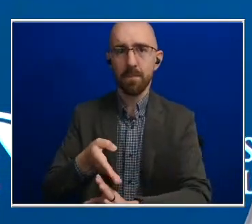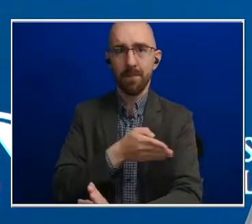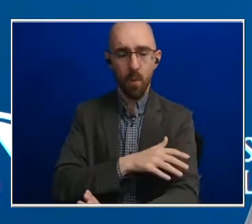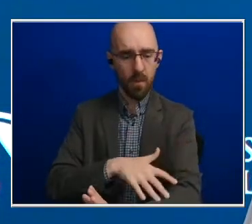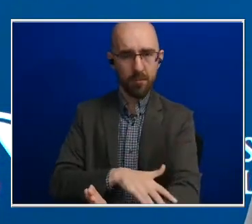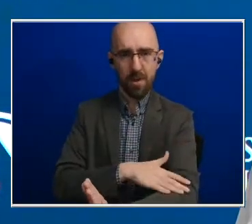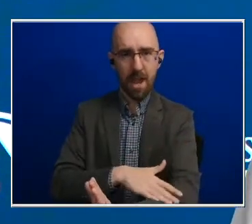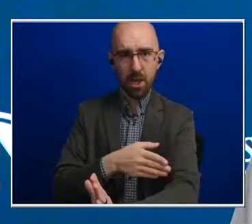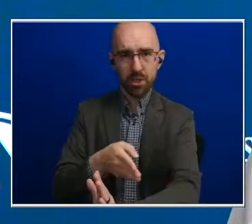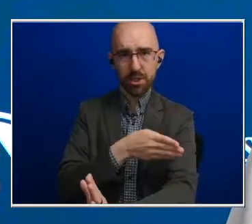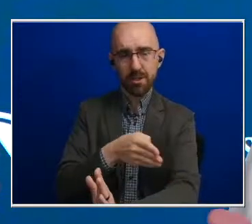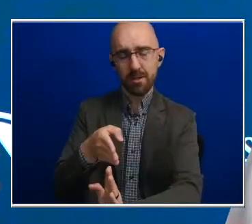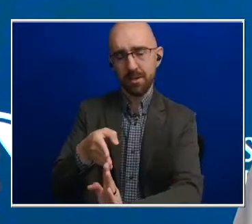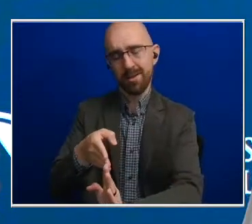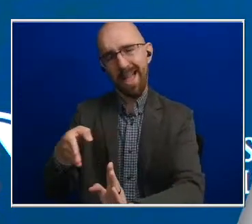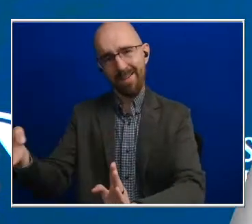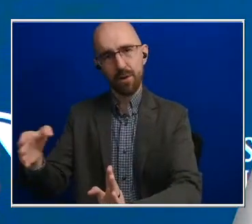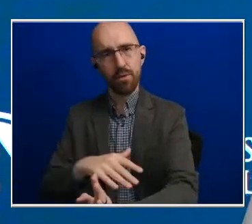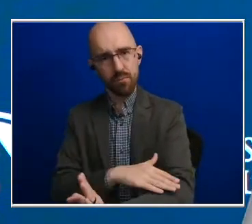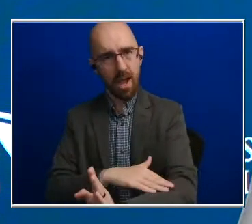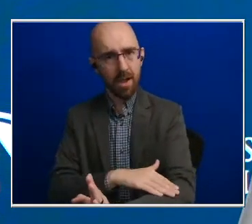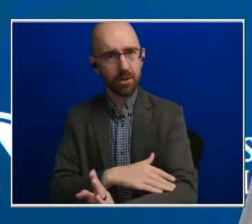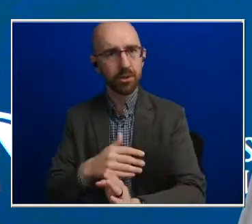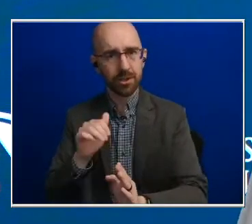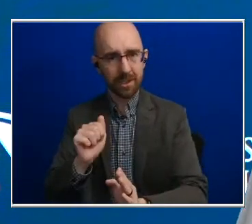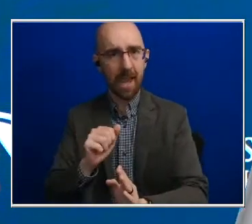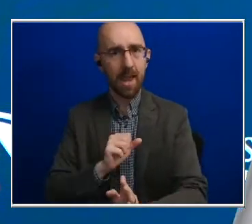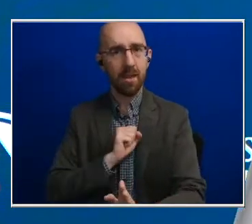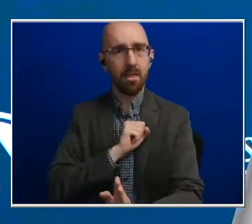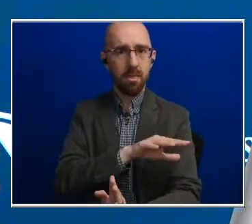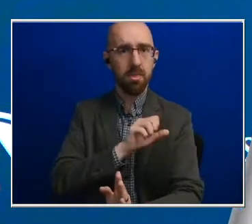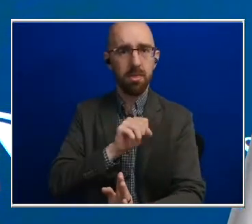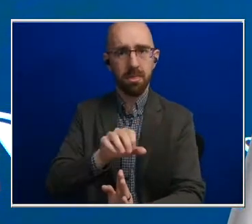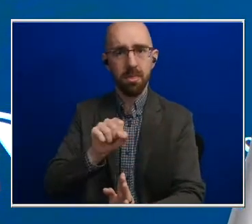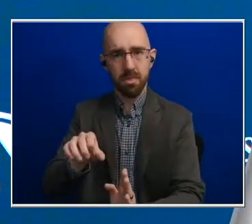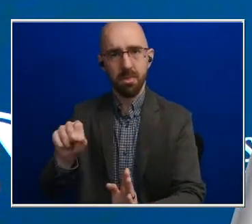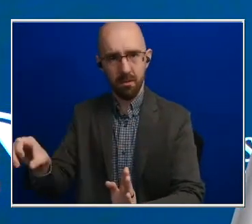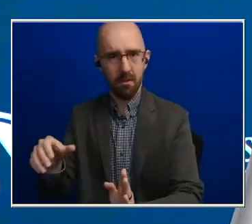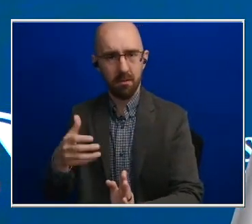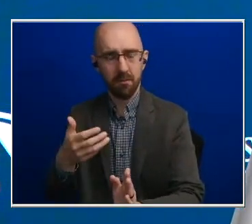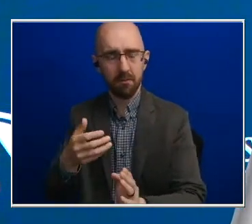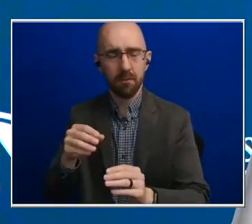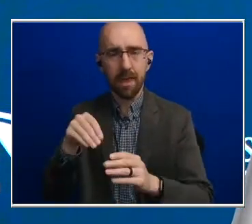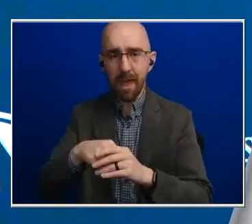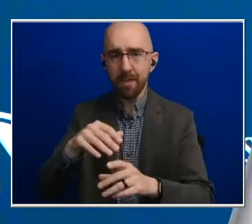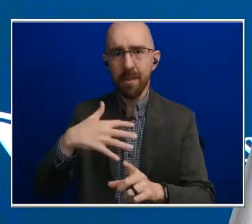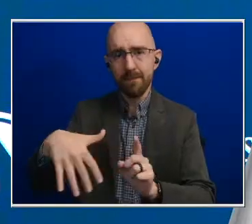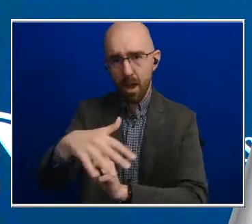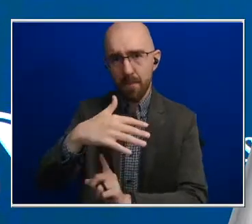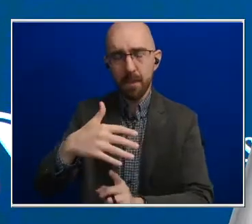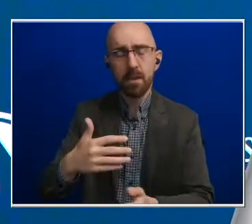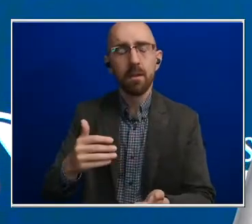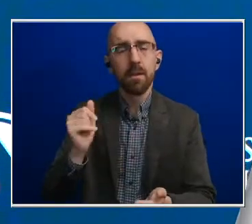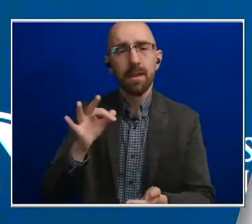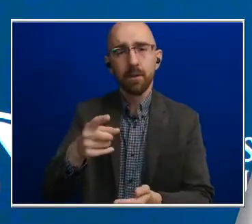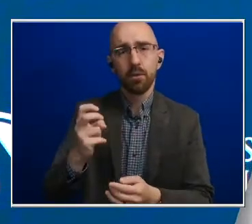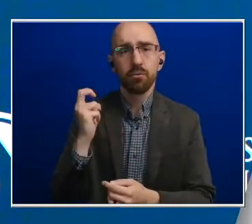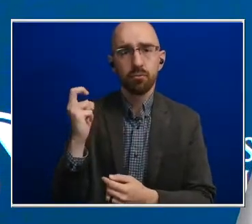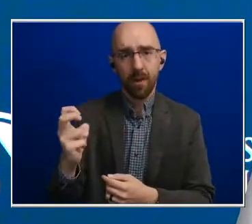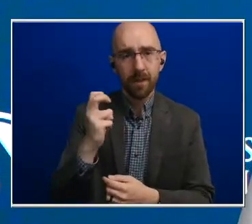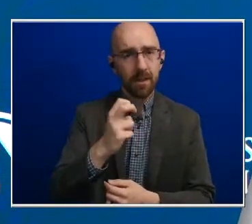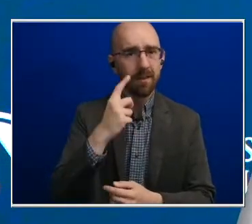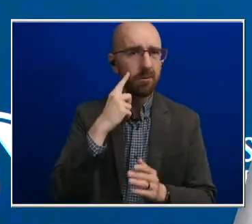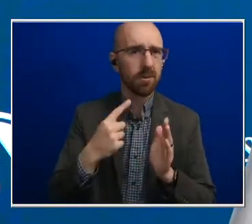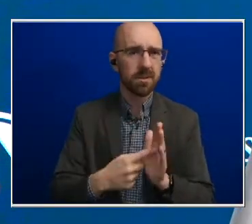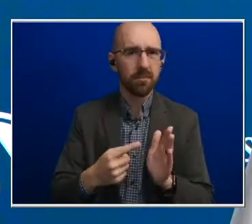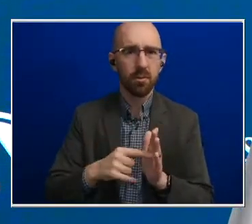days afterward, you can be expressing that measles virus into the environment. So if you are traveling, for instance, in an airport, if you are